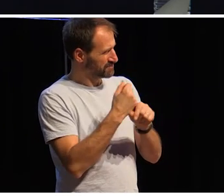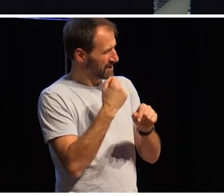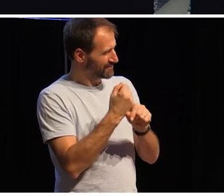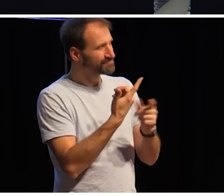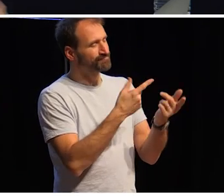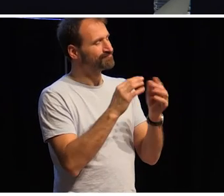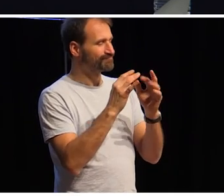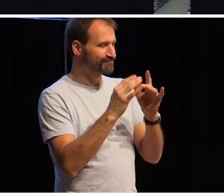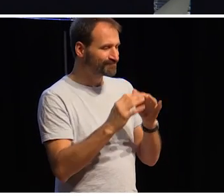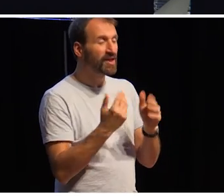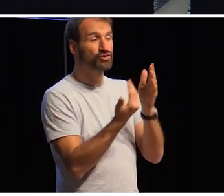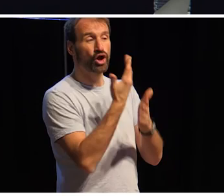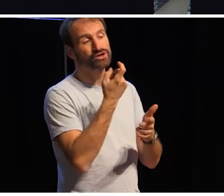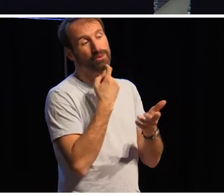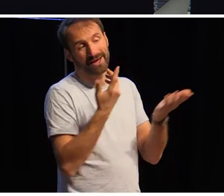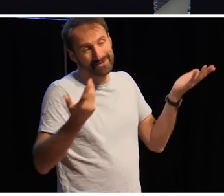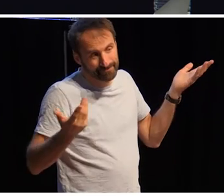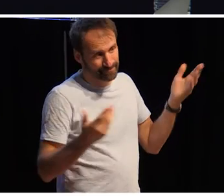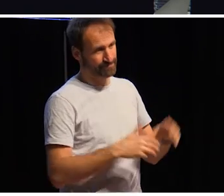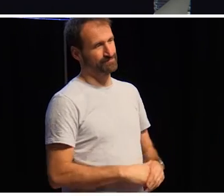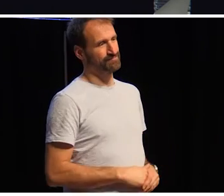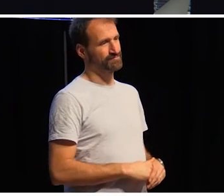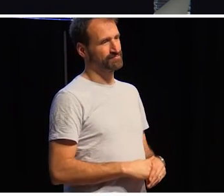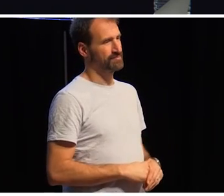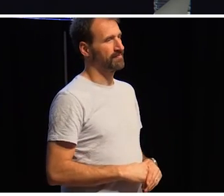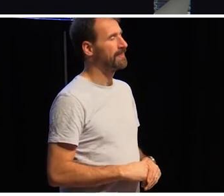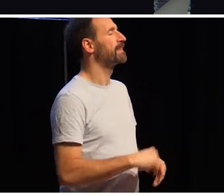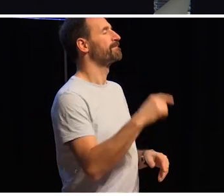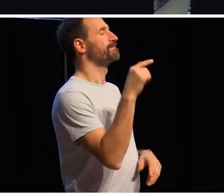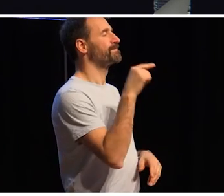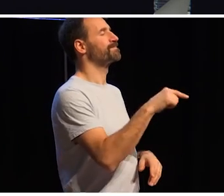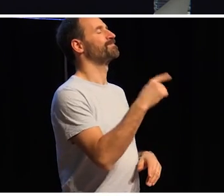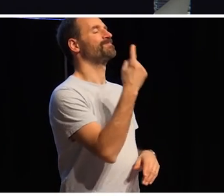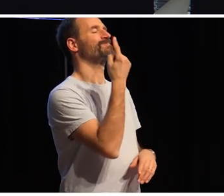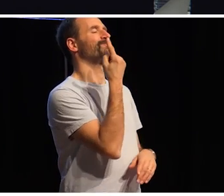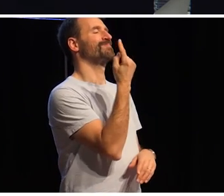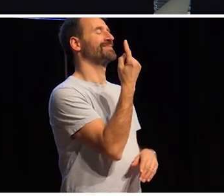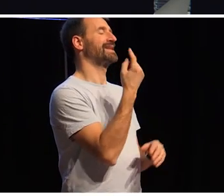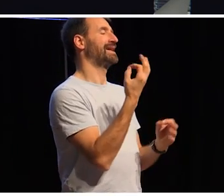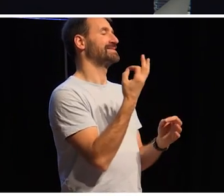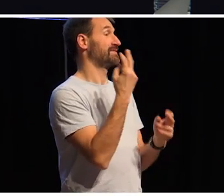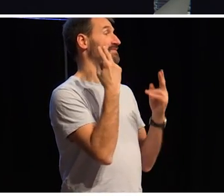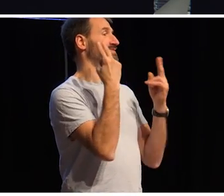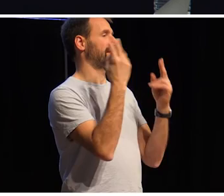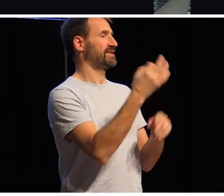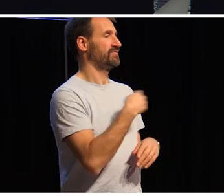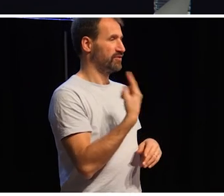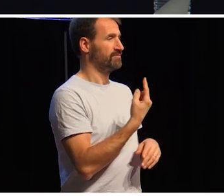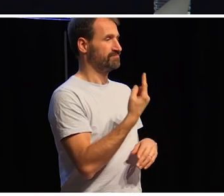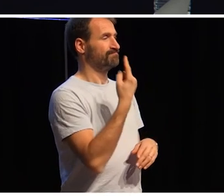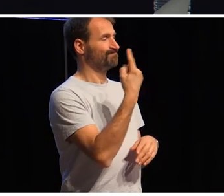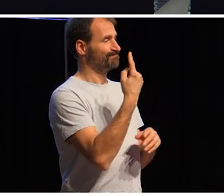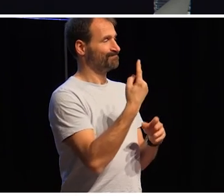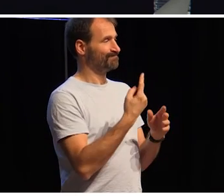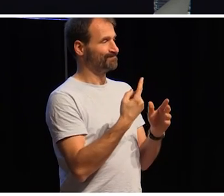Okay, so there was one map check in there. That is important for us because one check is very fast, and